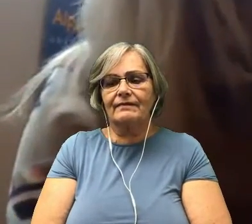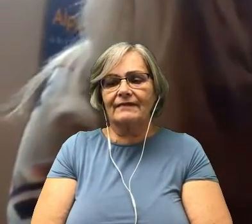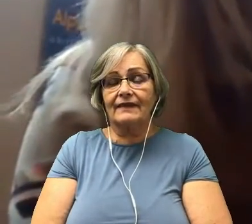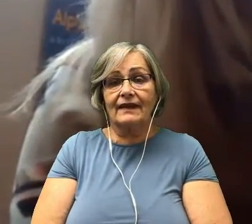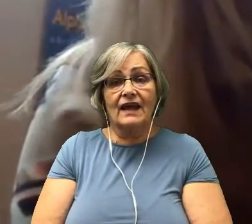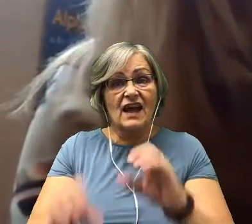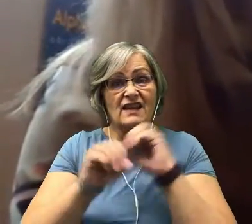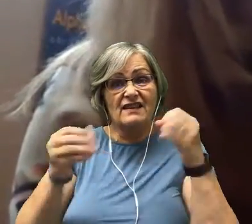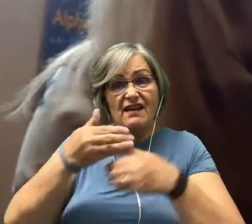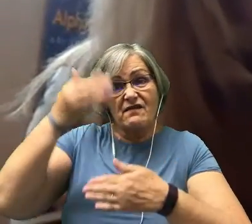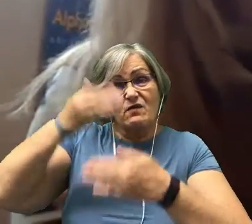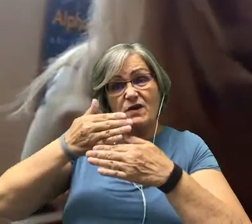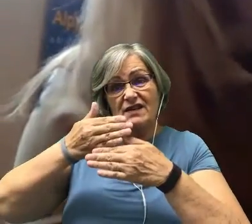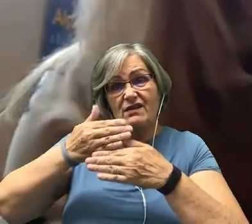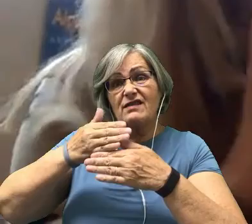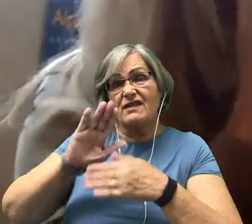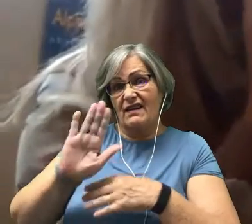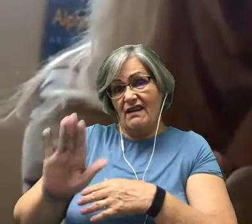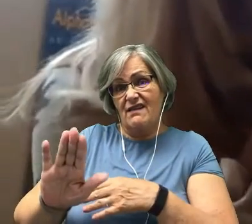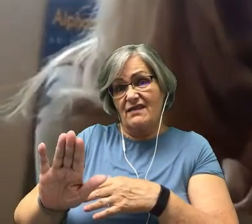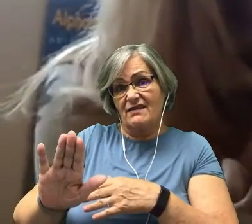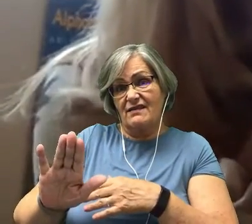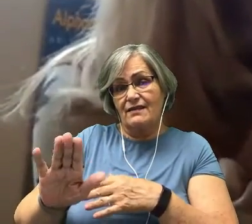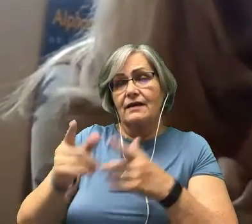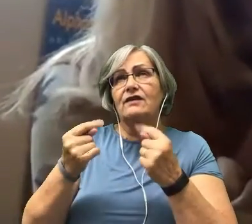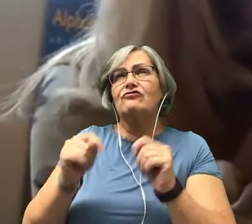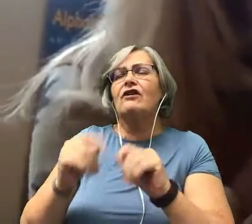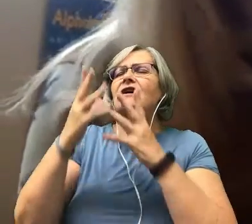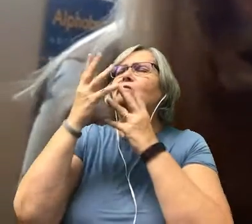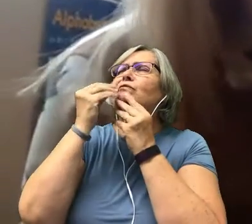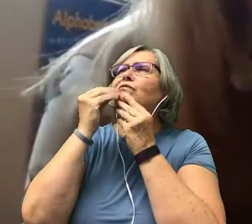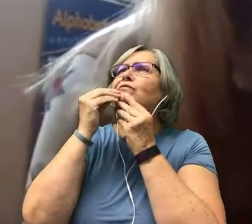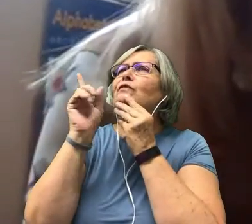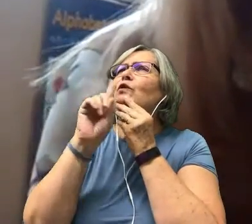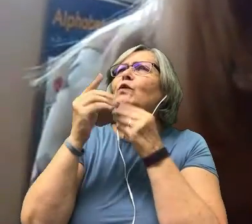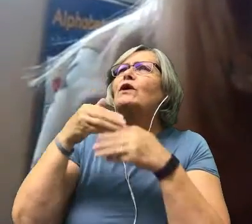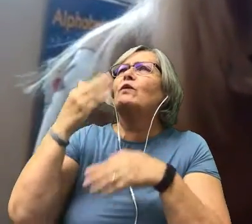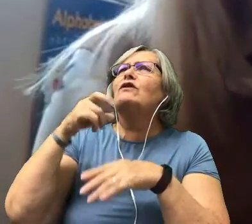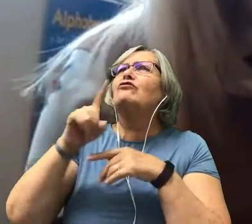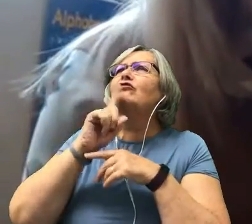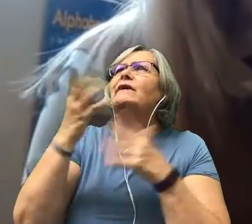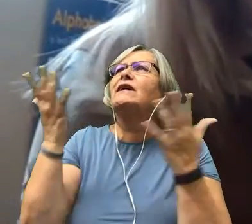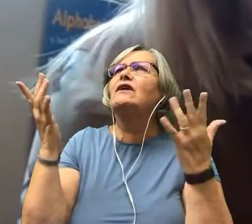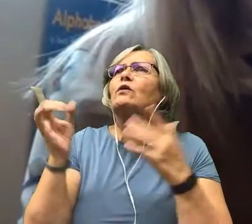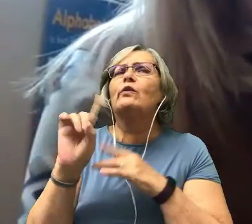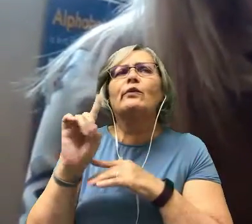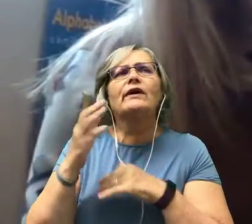None of the windows was his window. He tried to think where his window ought to be.